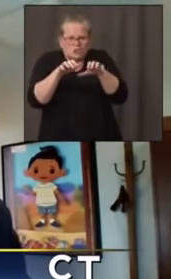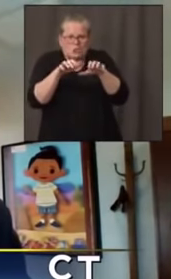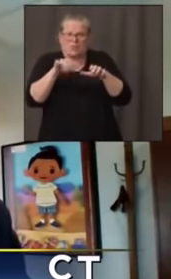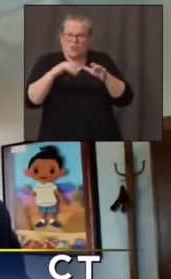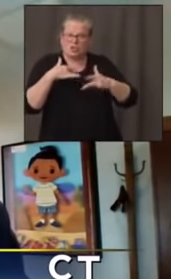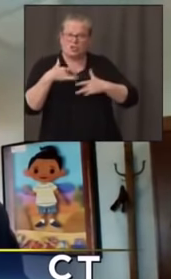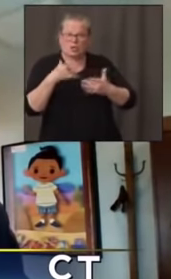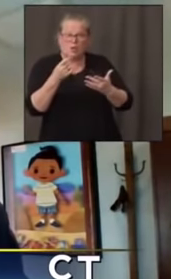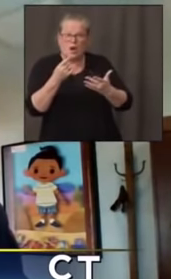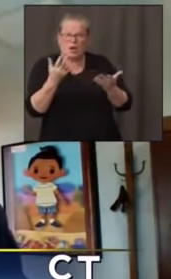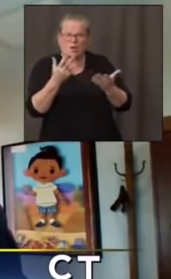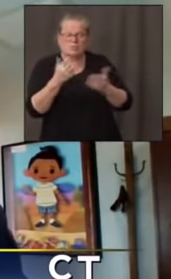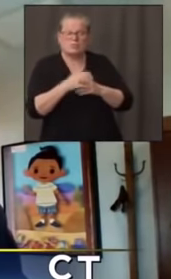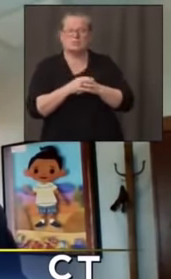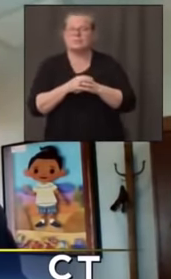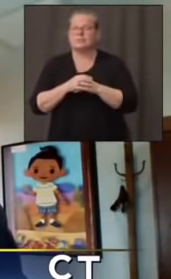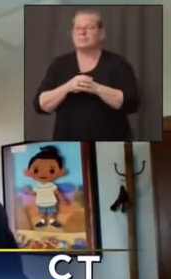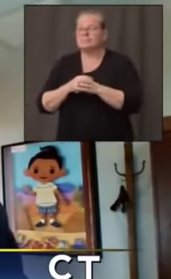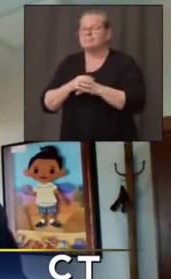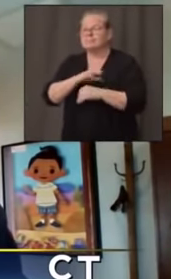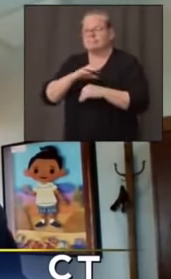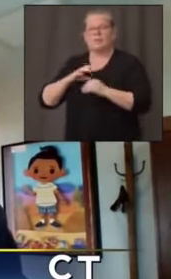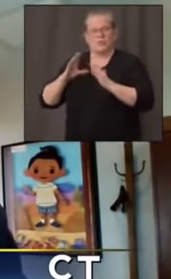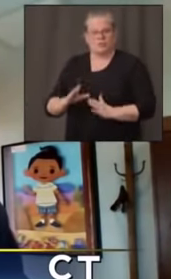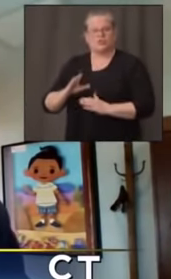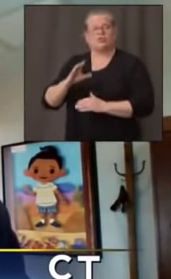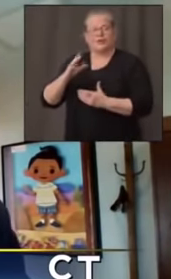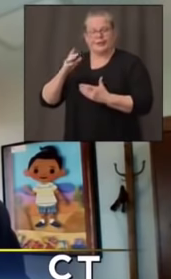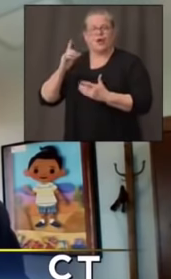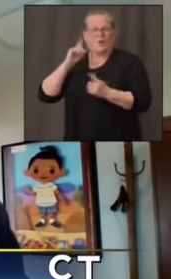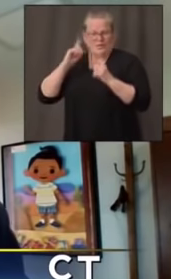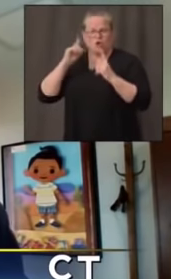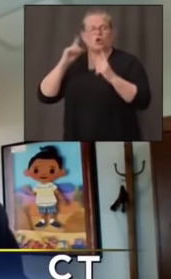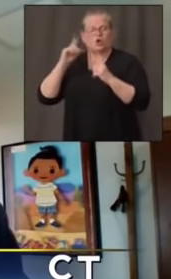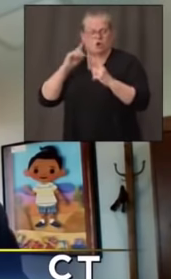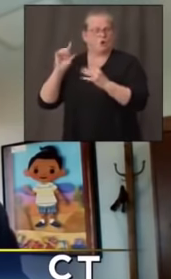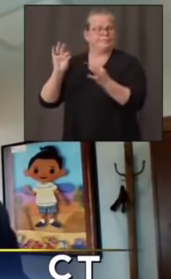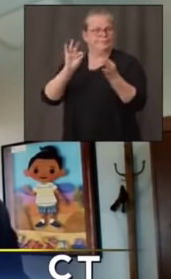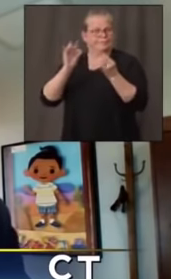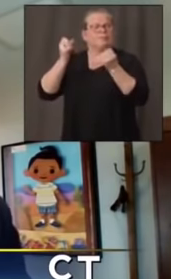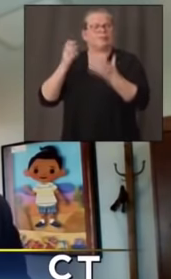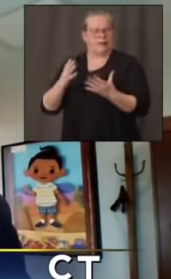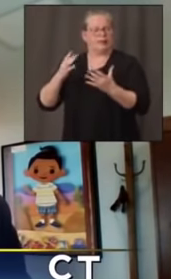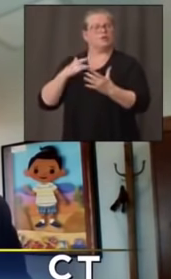natural. Teachers have communicated concerns about,